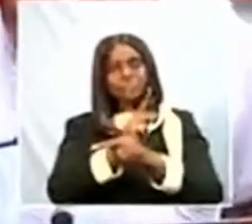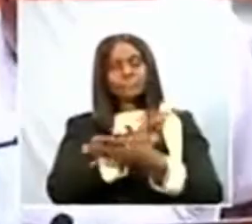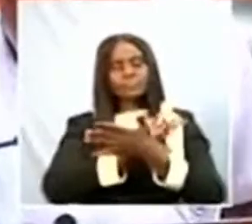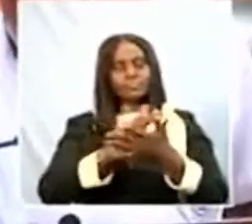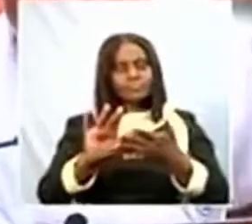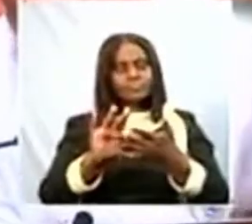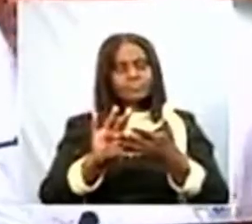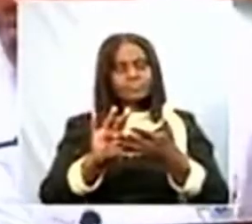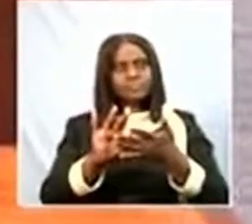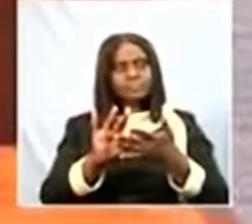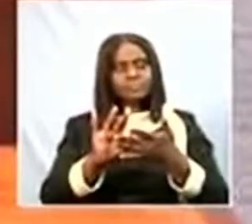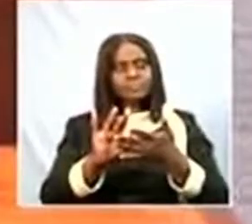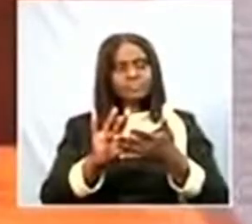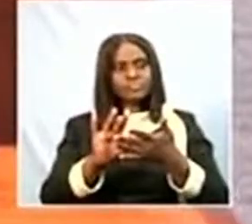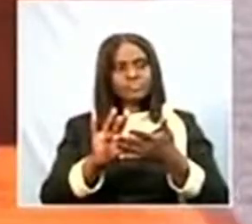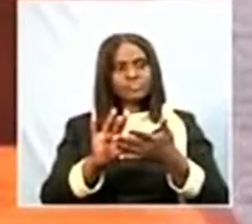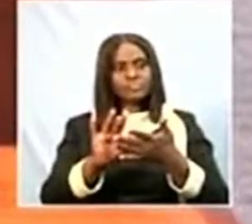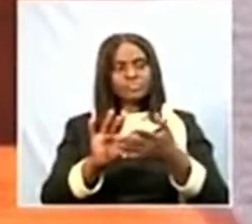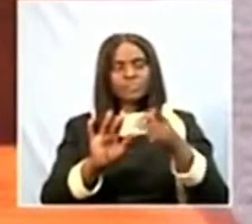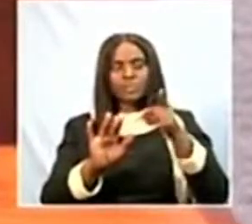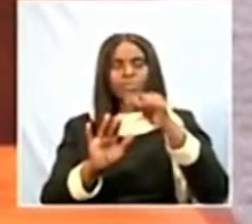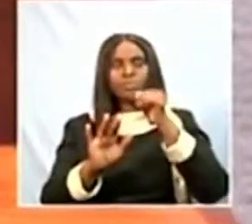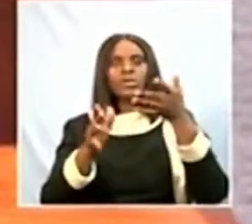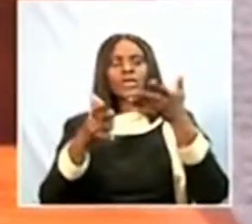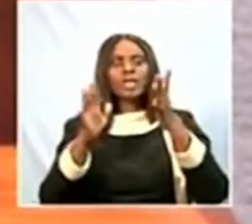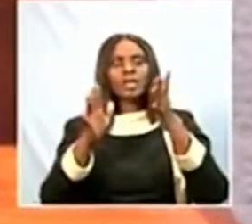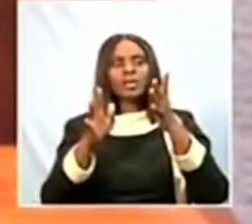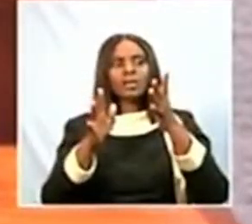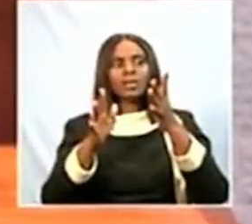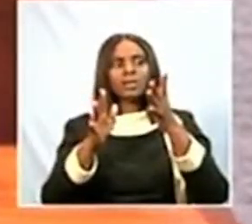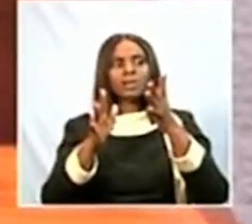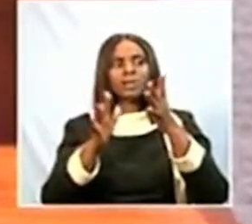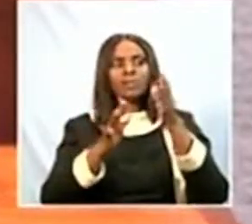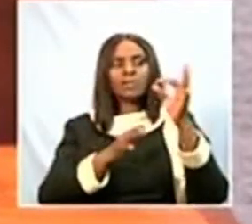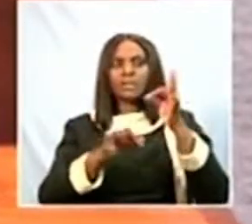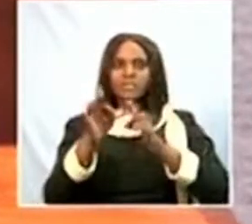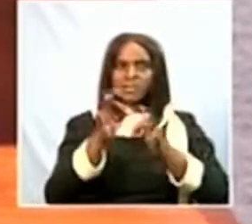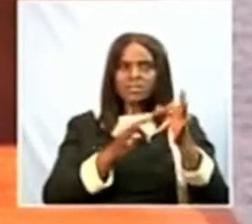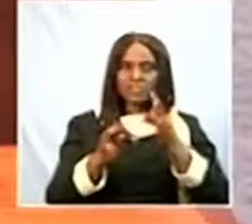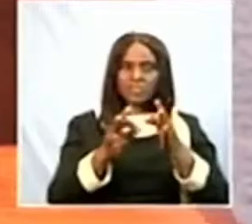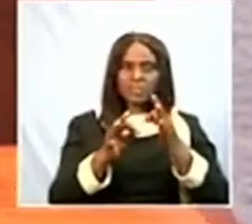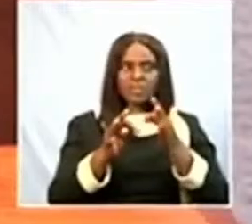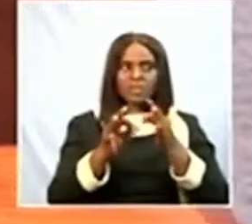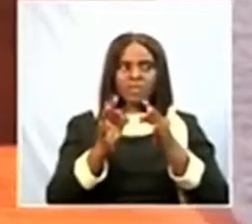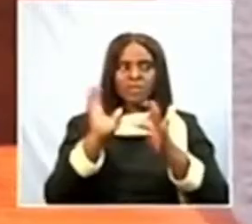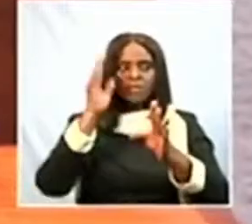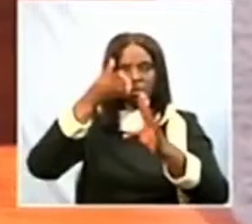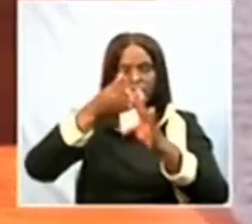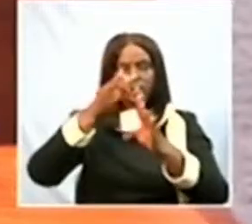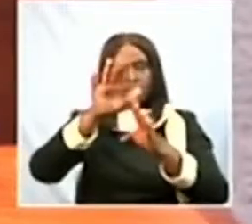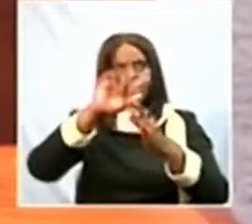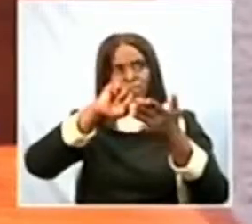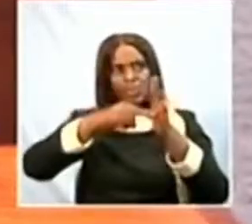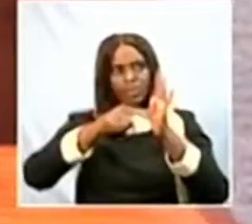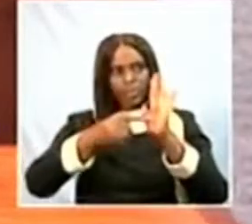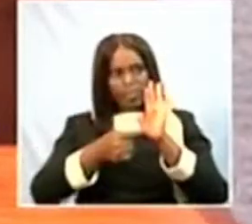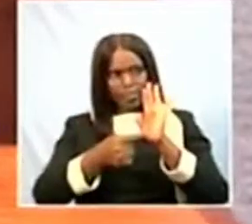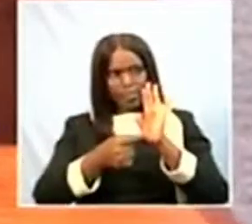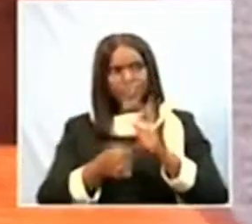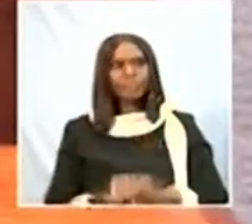Member, you are not allowed to state the motion. Get direct to your point.